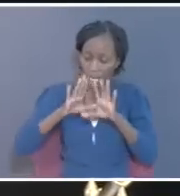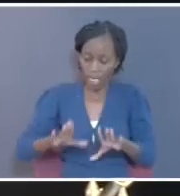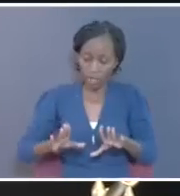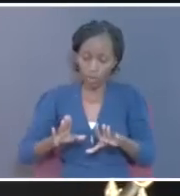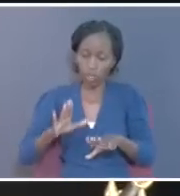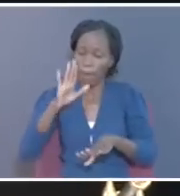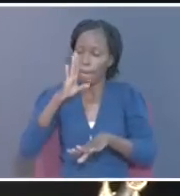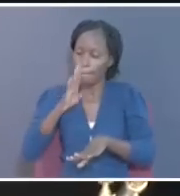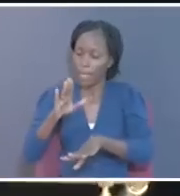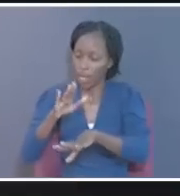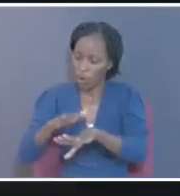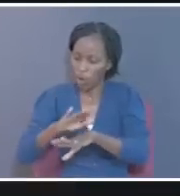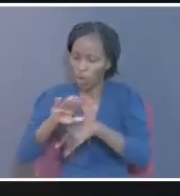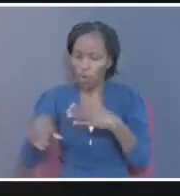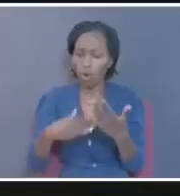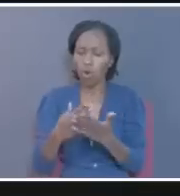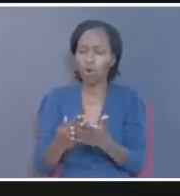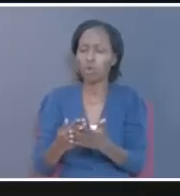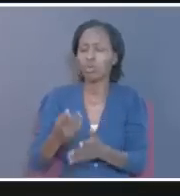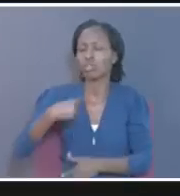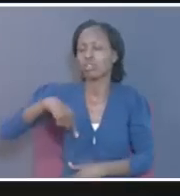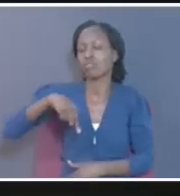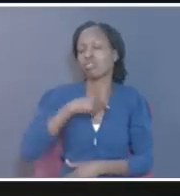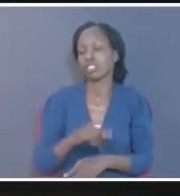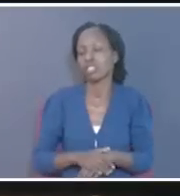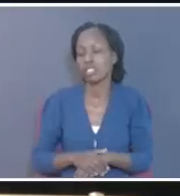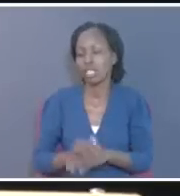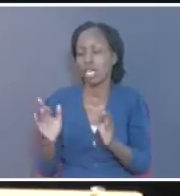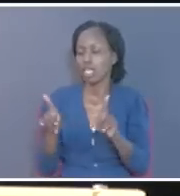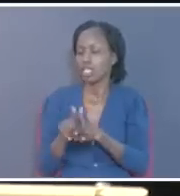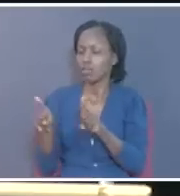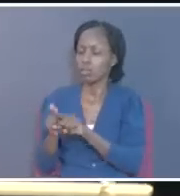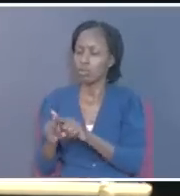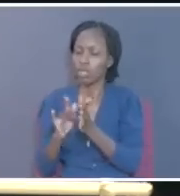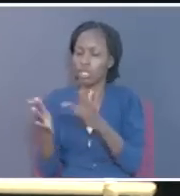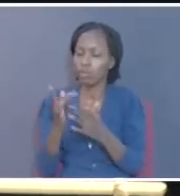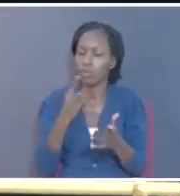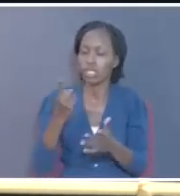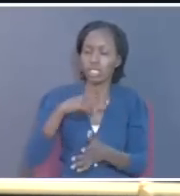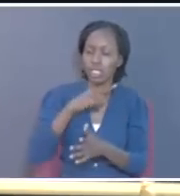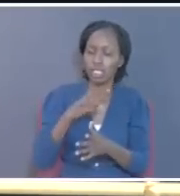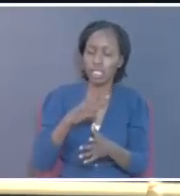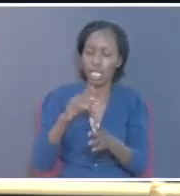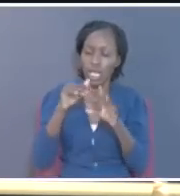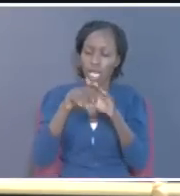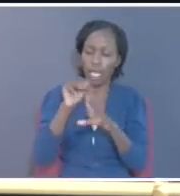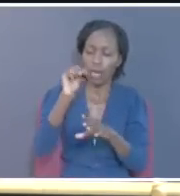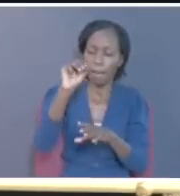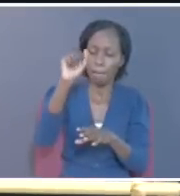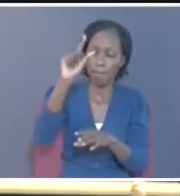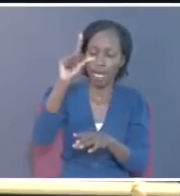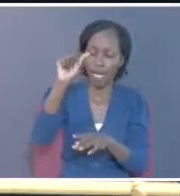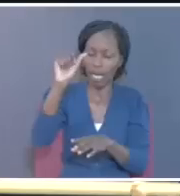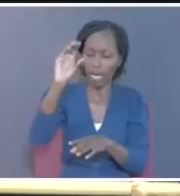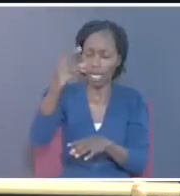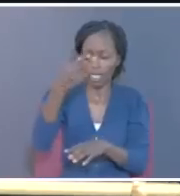rest upon every single one of us, O God. And as your word tells us in the book of Malachi, chapter